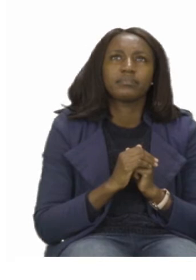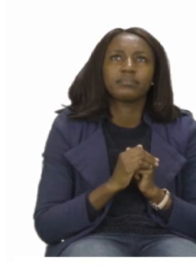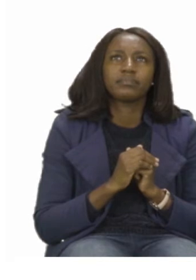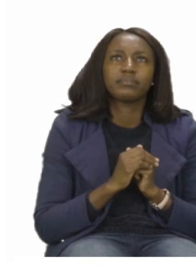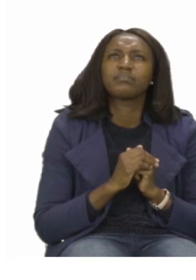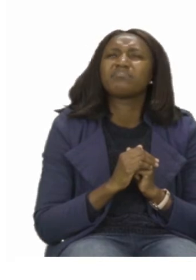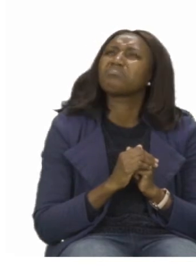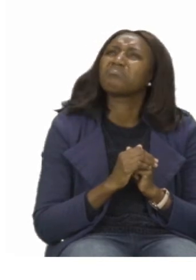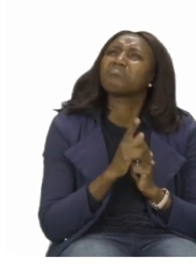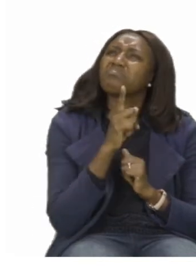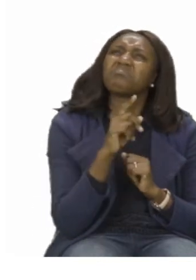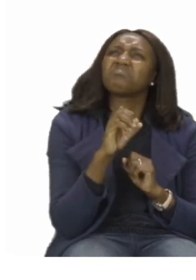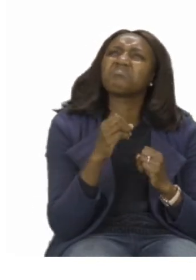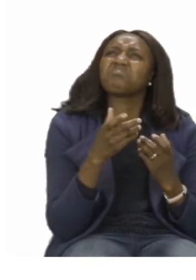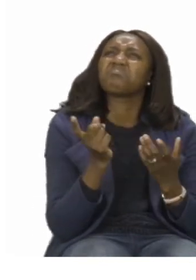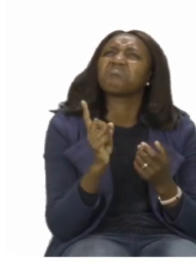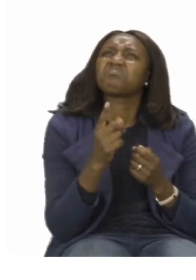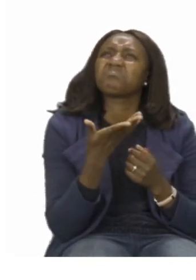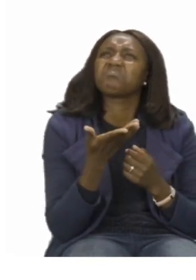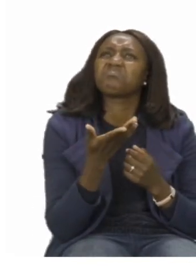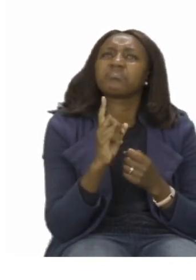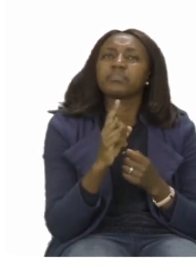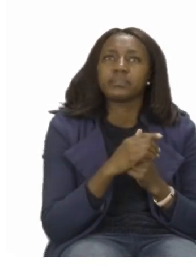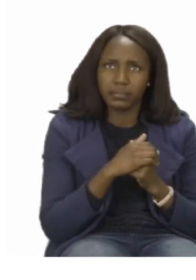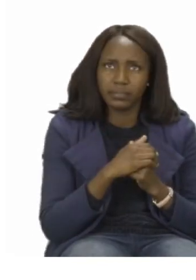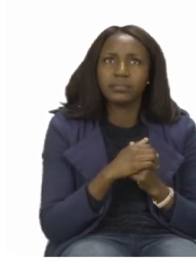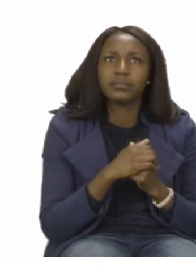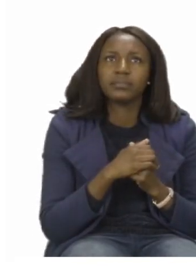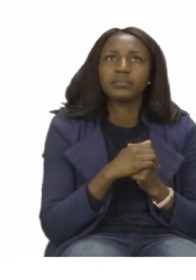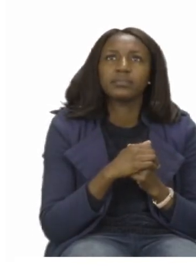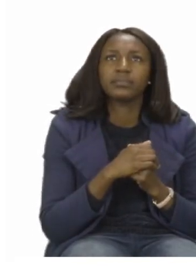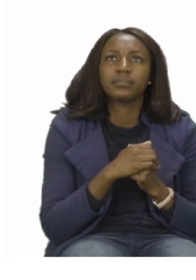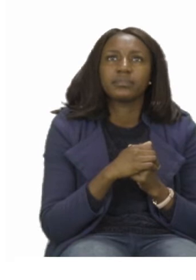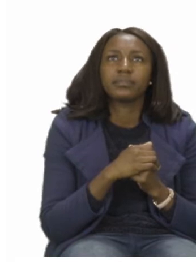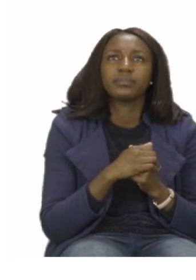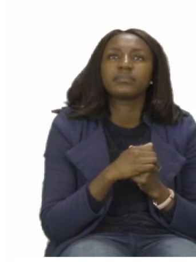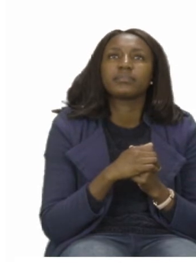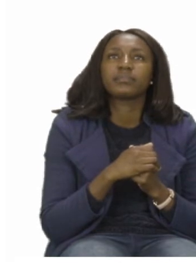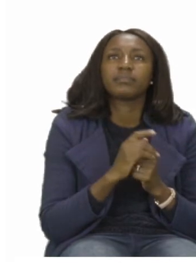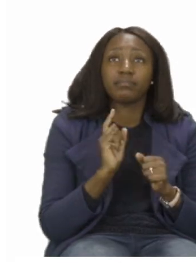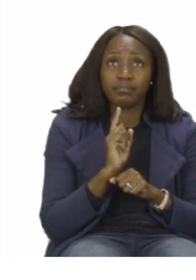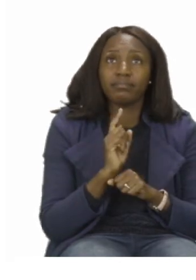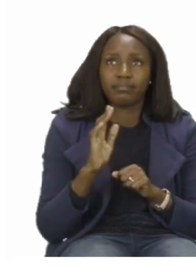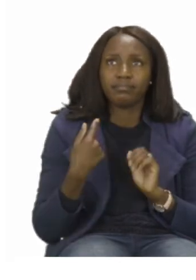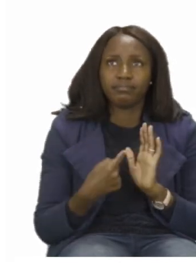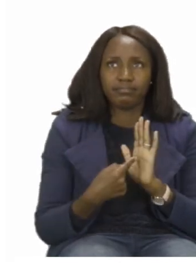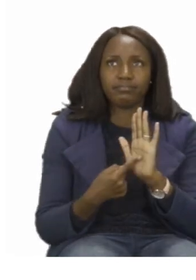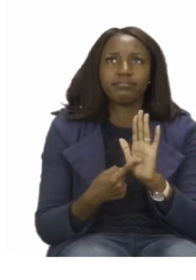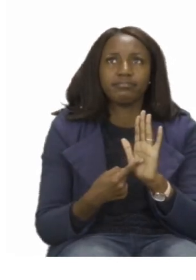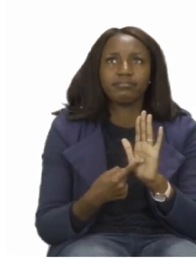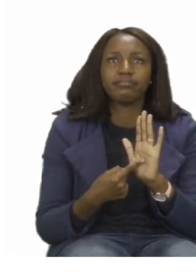what are 3D shapes? Now before we get to that, I first want us to look at